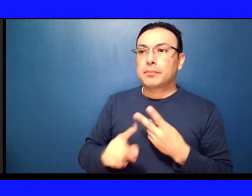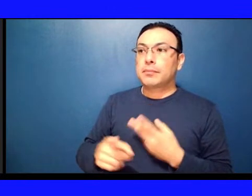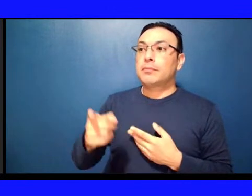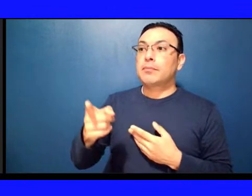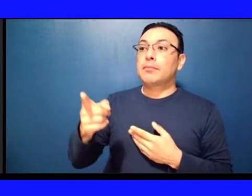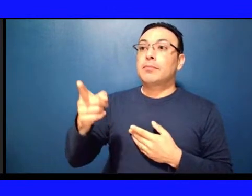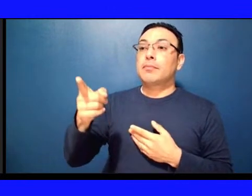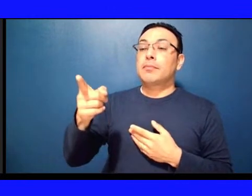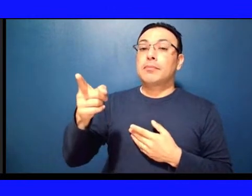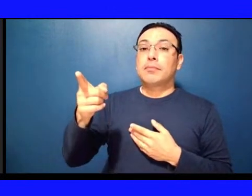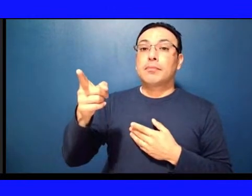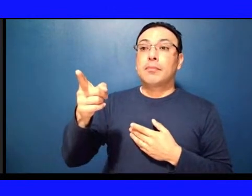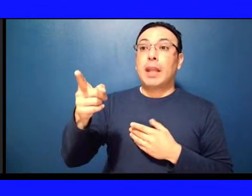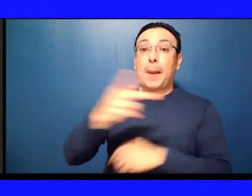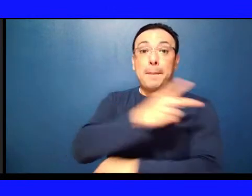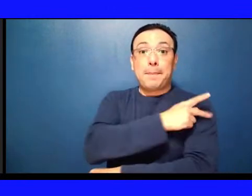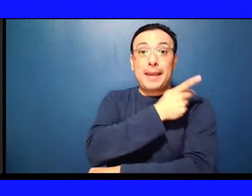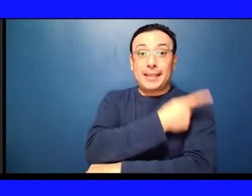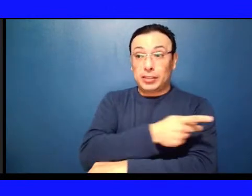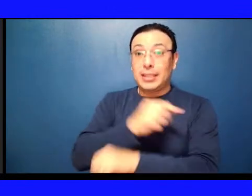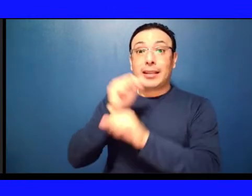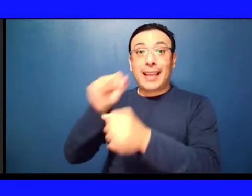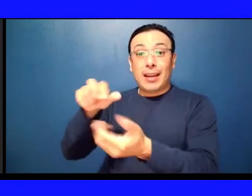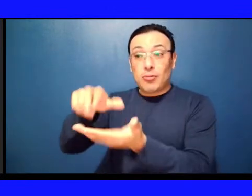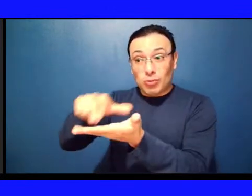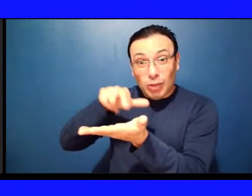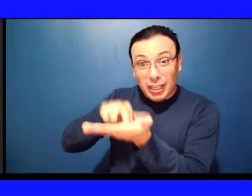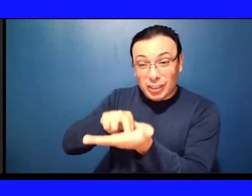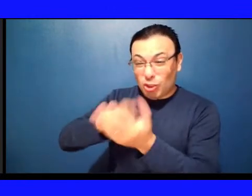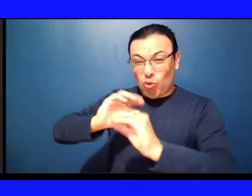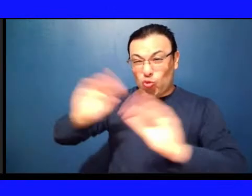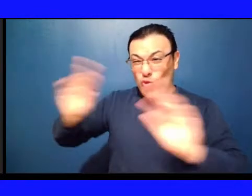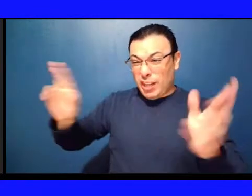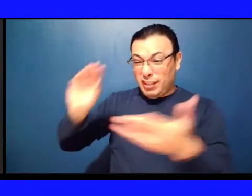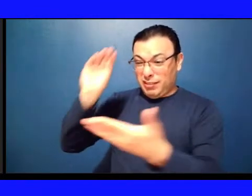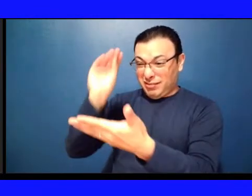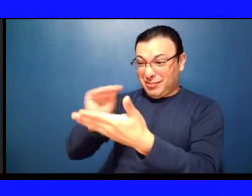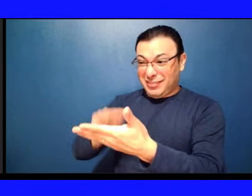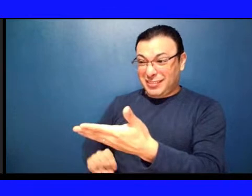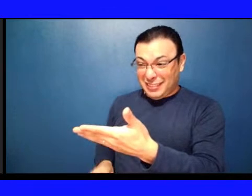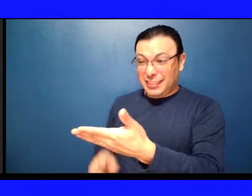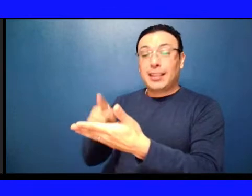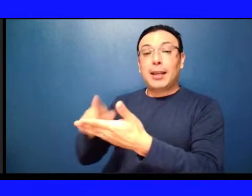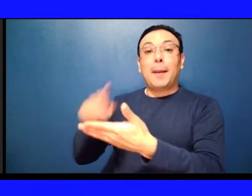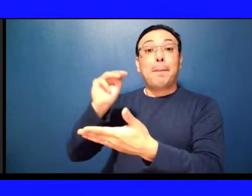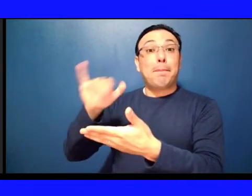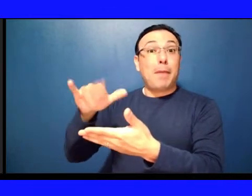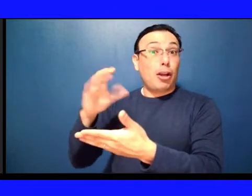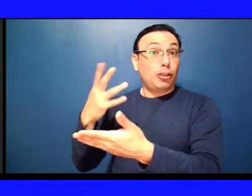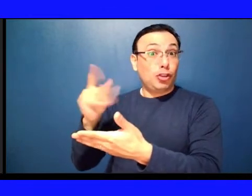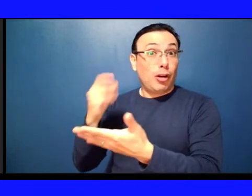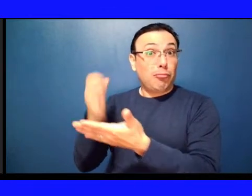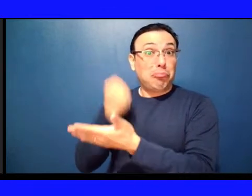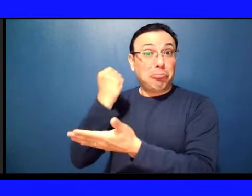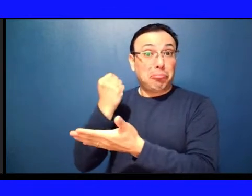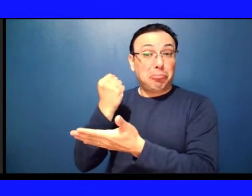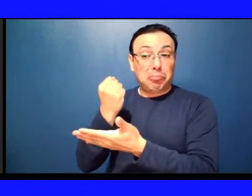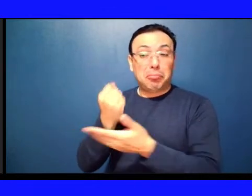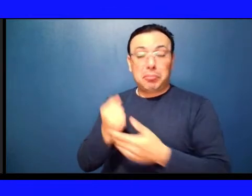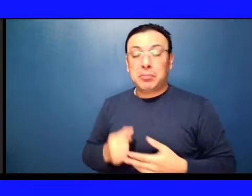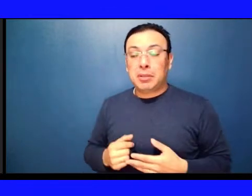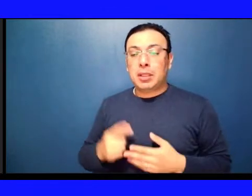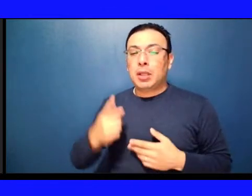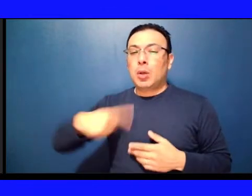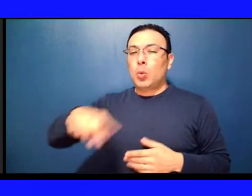number, into a more consistent level up at that. Right. The problem of success is,